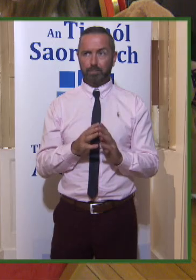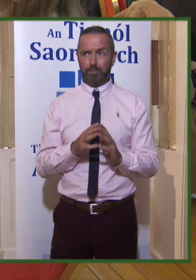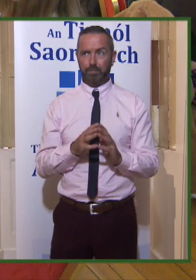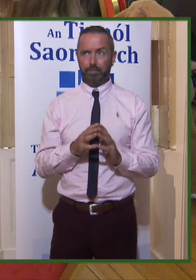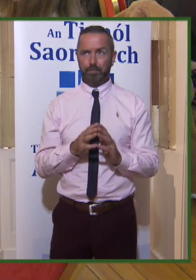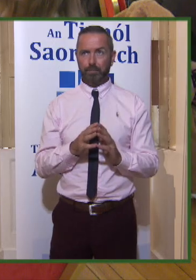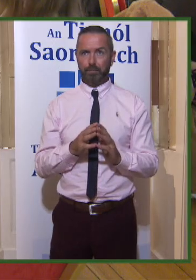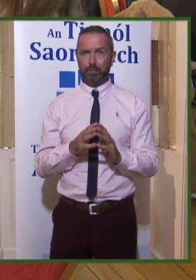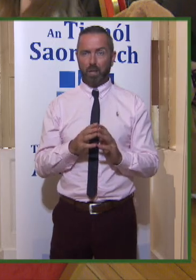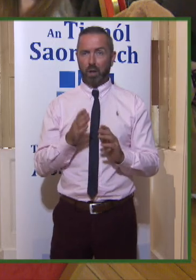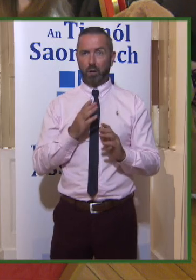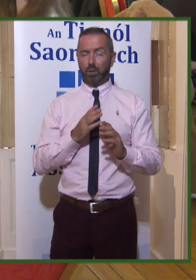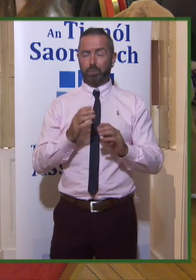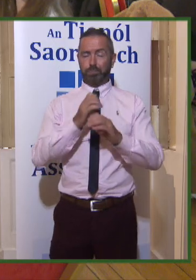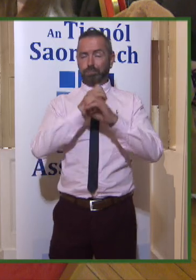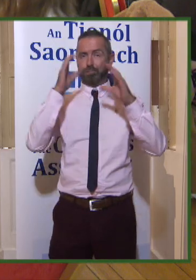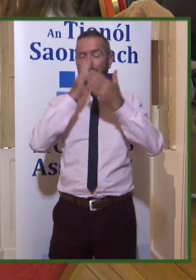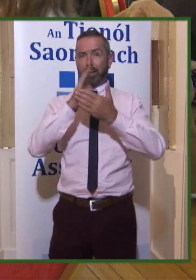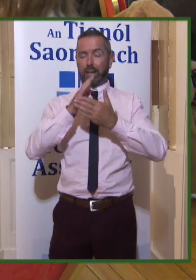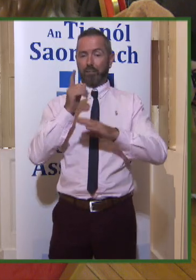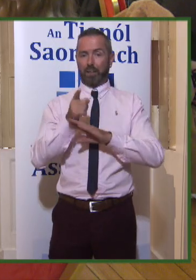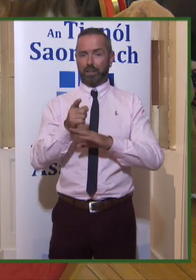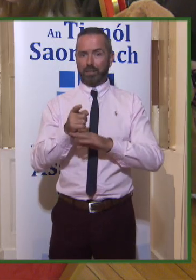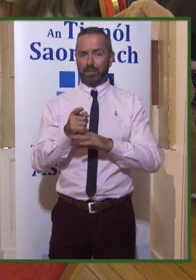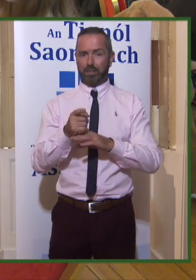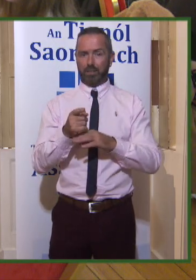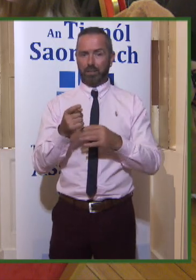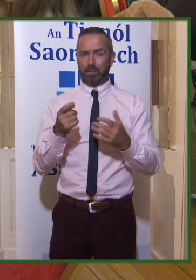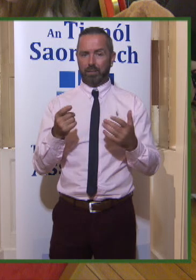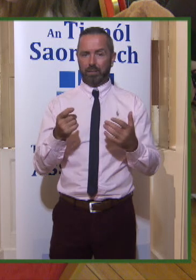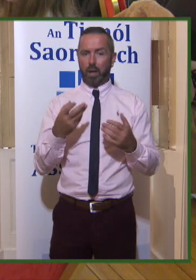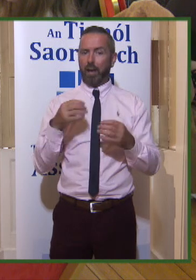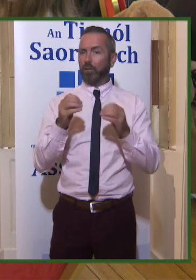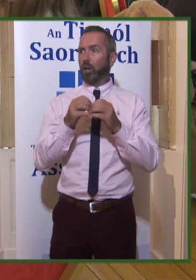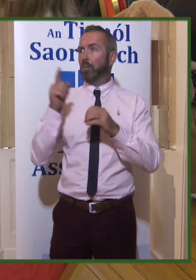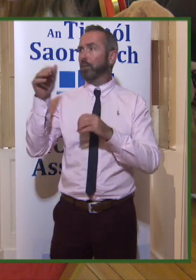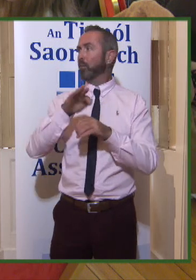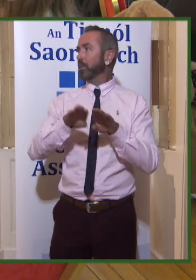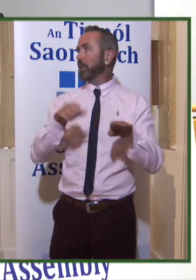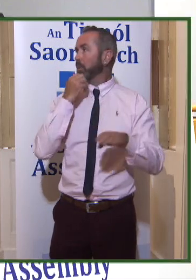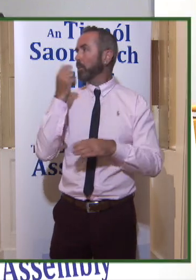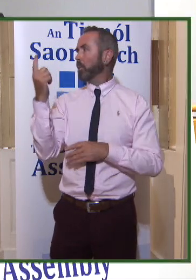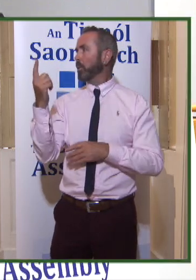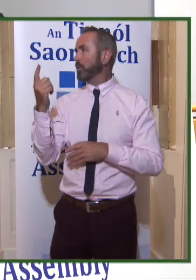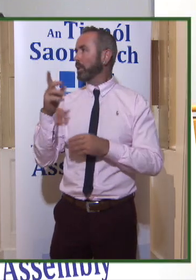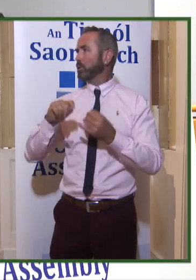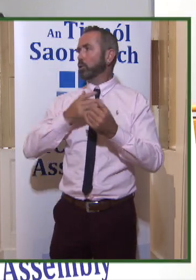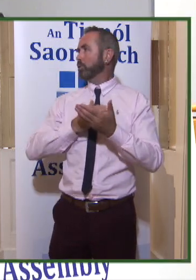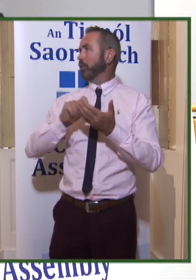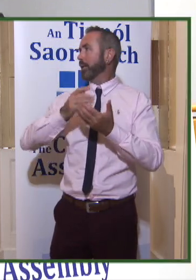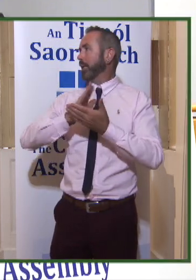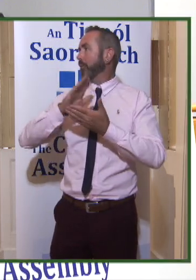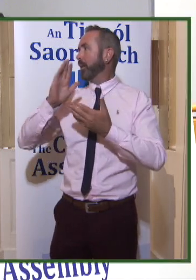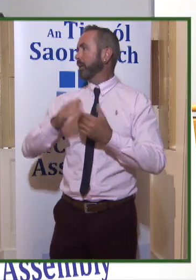Yeah. So okay. So I just going to have to. I'll chair this. So we've a comment there from table number 1.